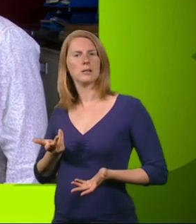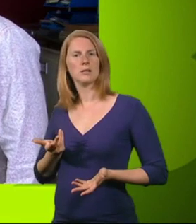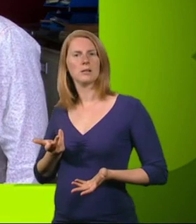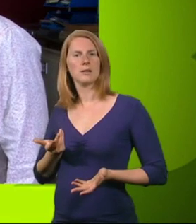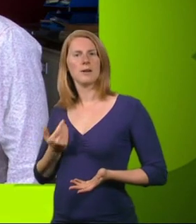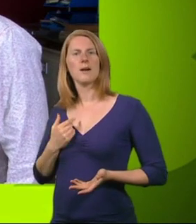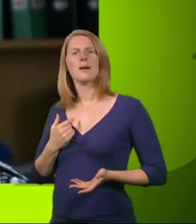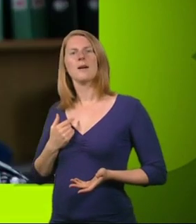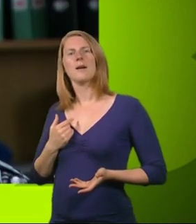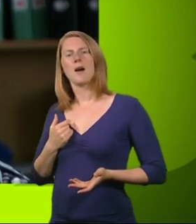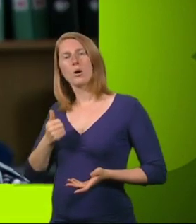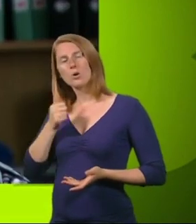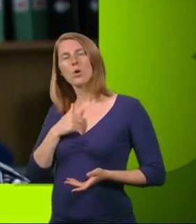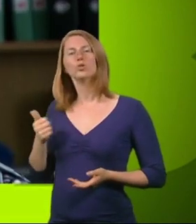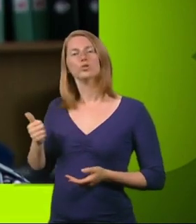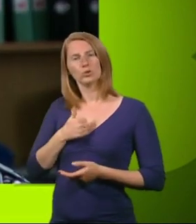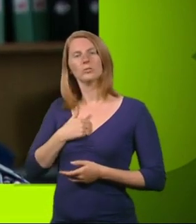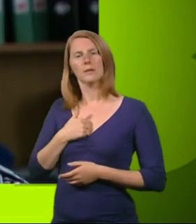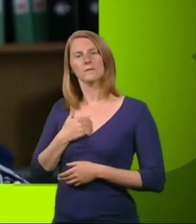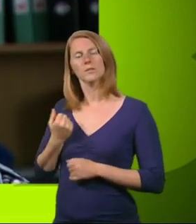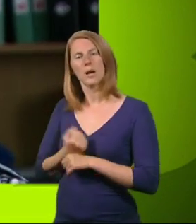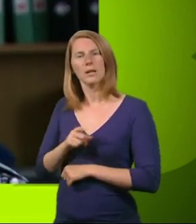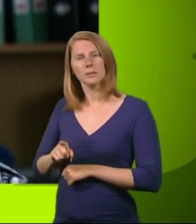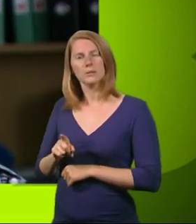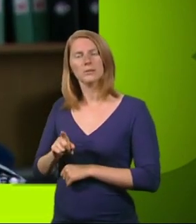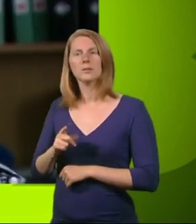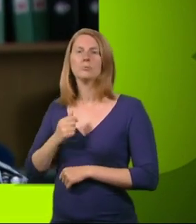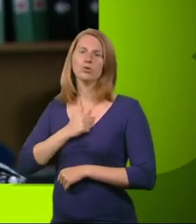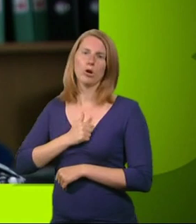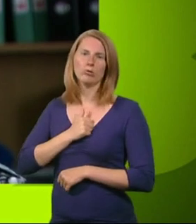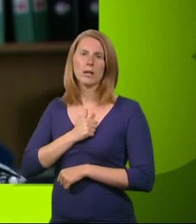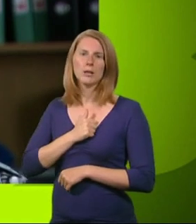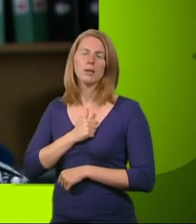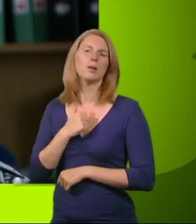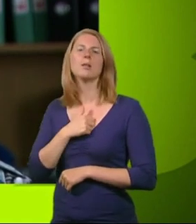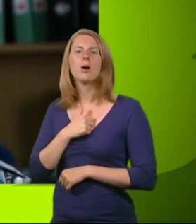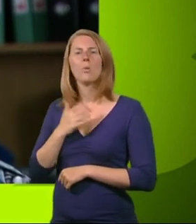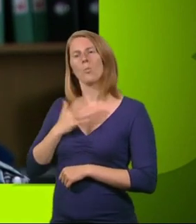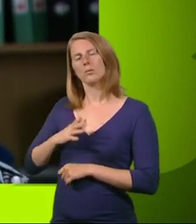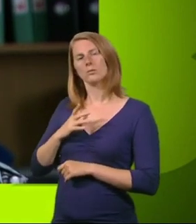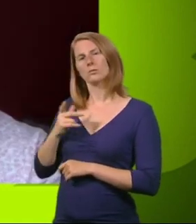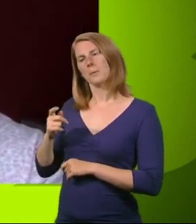I know I shouldn't have done it. I'm really sorry. I was just trying to be Lily's sister.